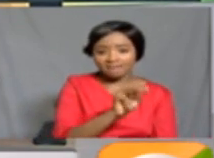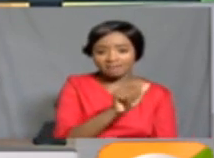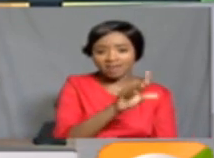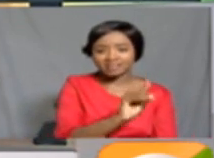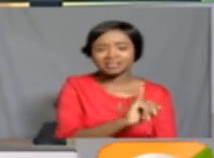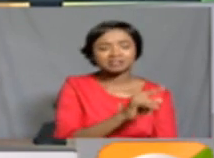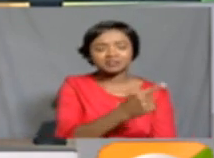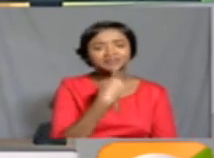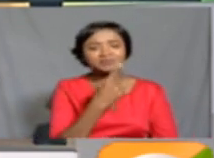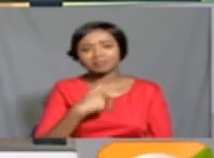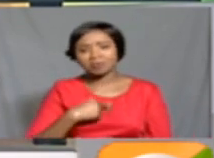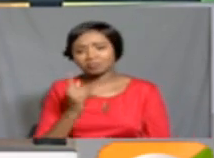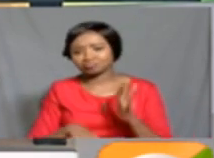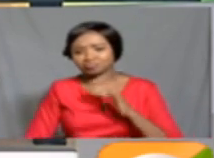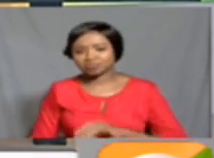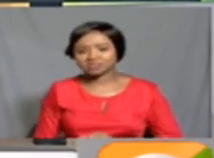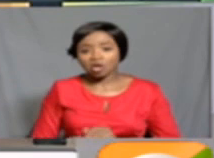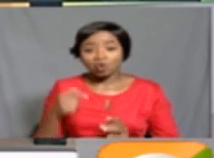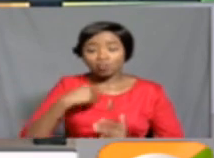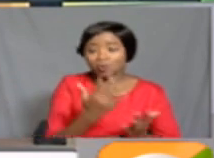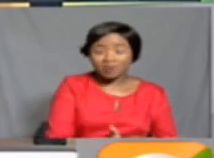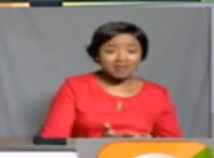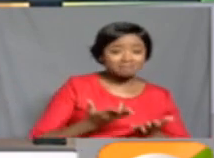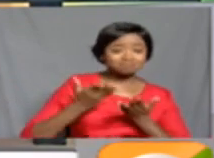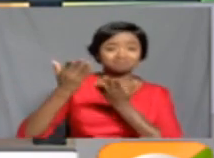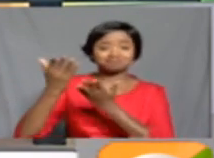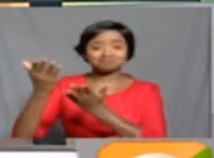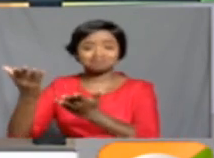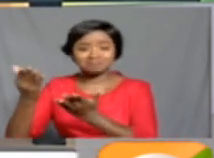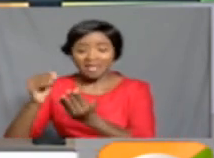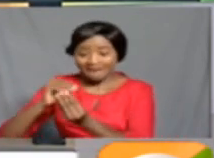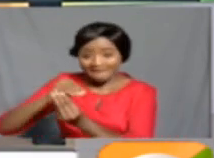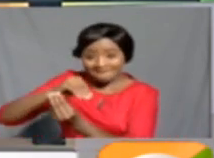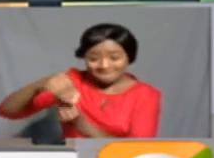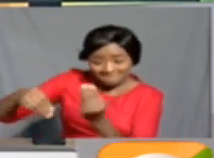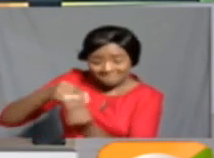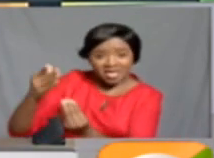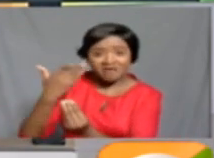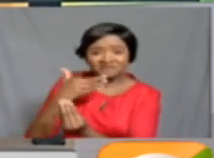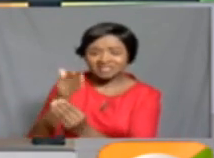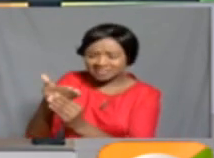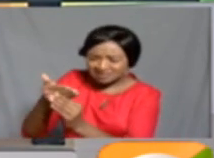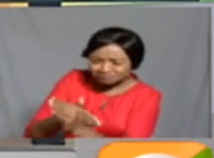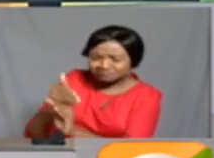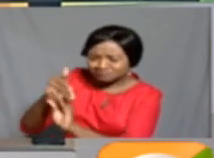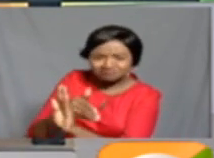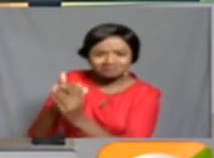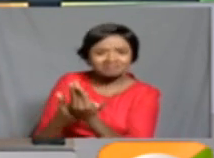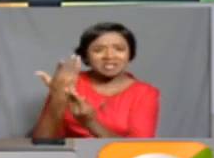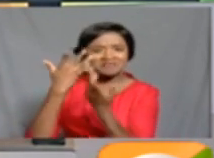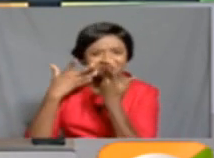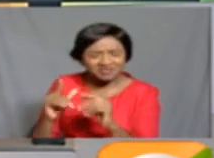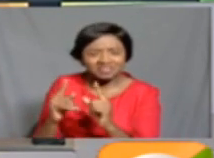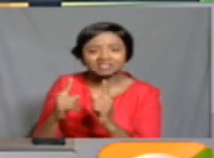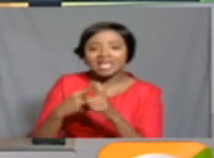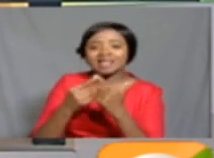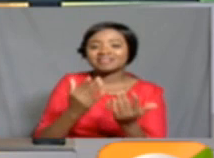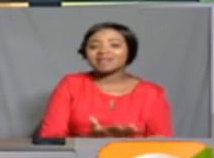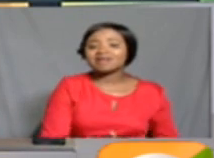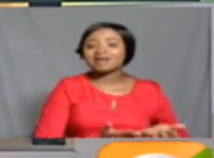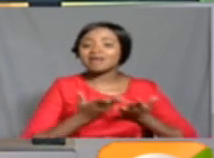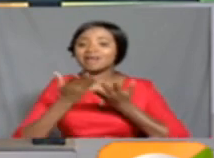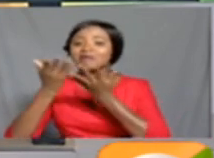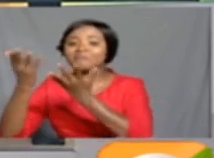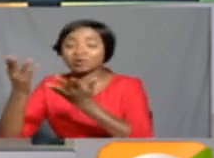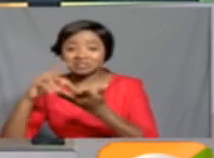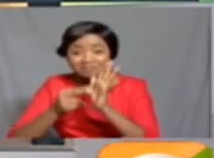we will actually be exporting peeled, frozen avocados. So it'll be important for the farmers to ensure that they are handled